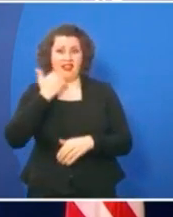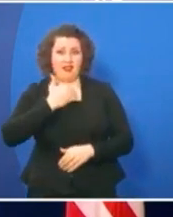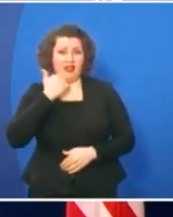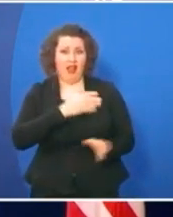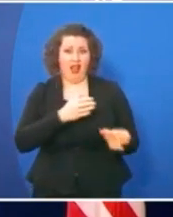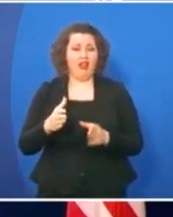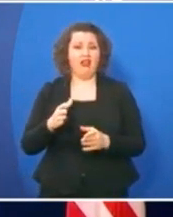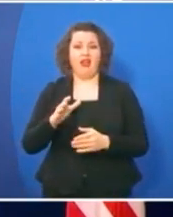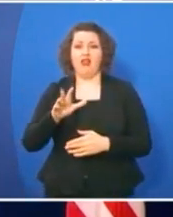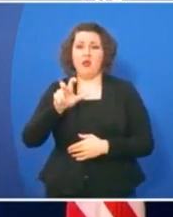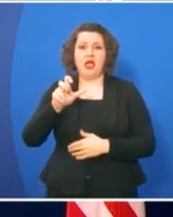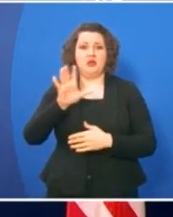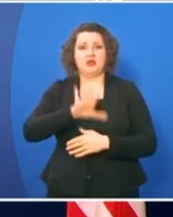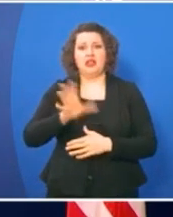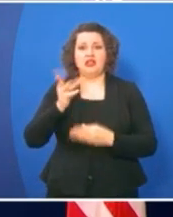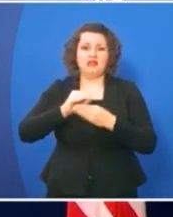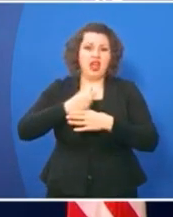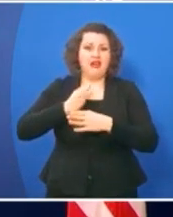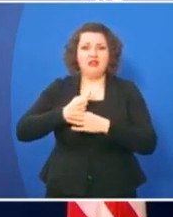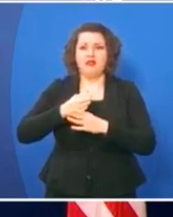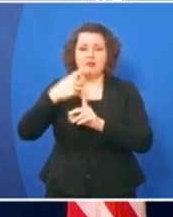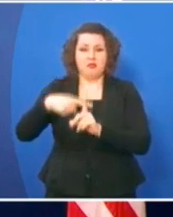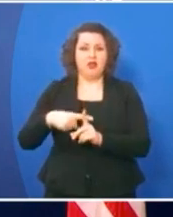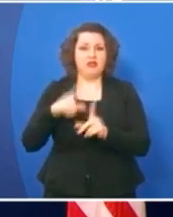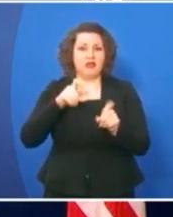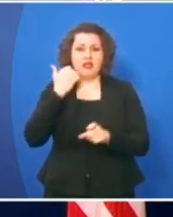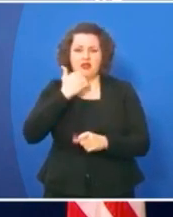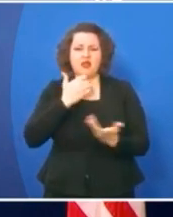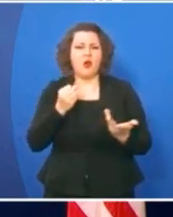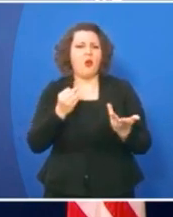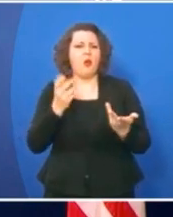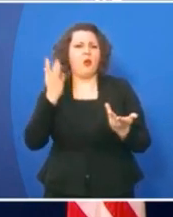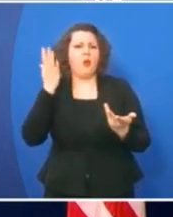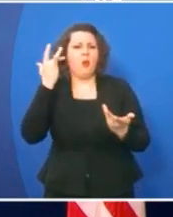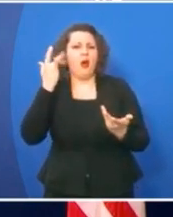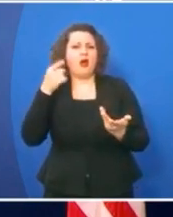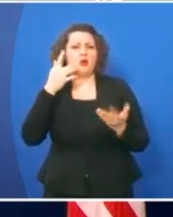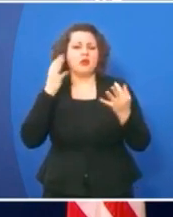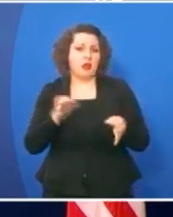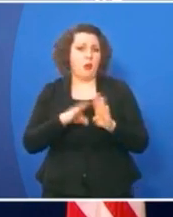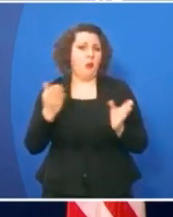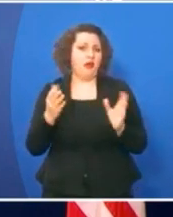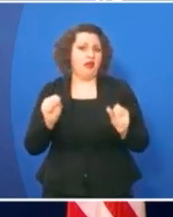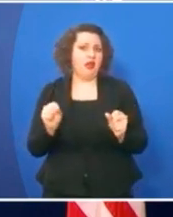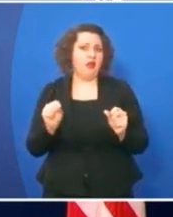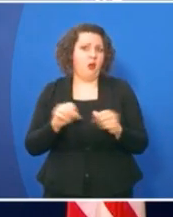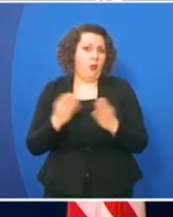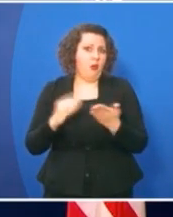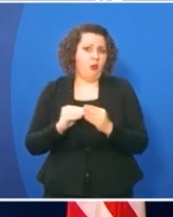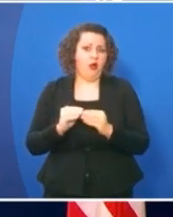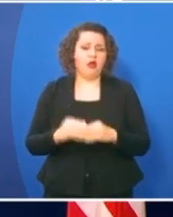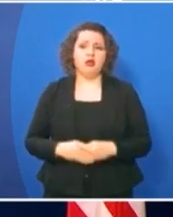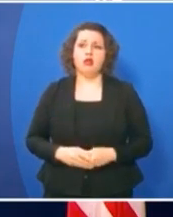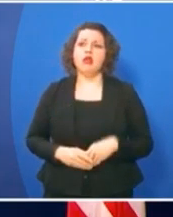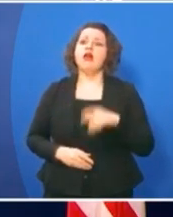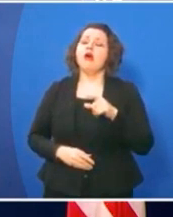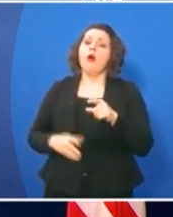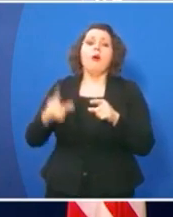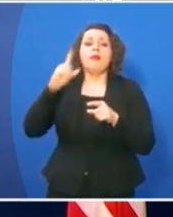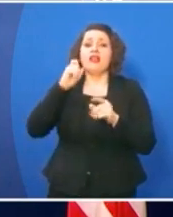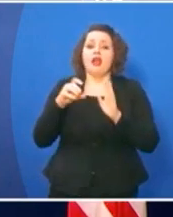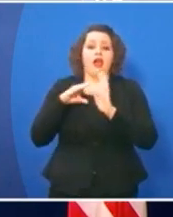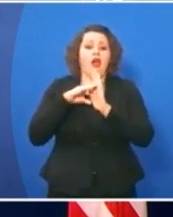on average. I guess I'm just wondering what you see that maybe we don't. Well, because we are seeing a stabilization. We're not